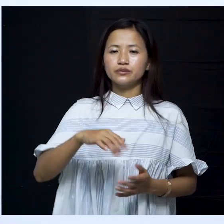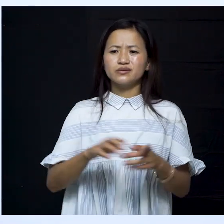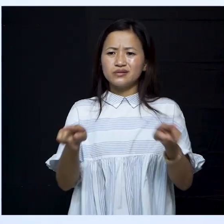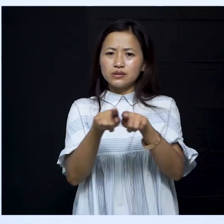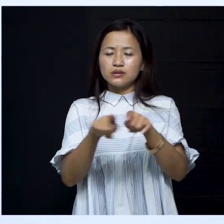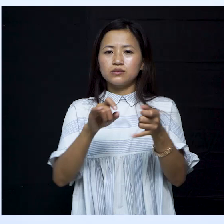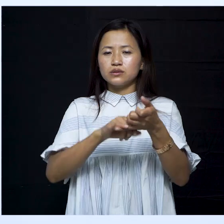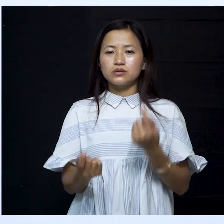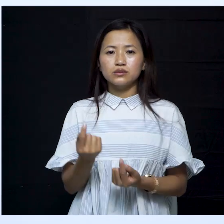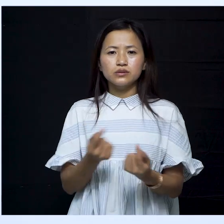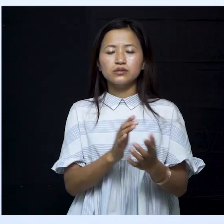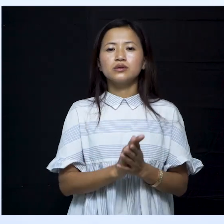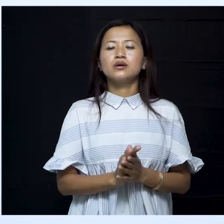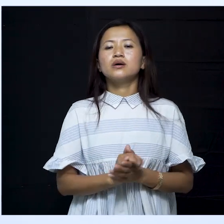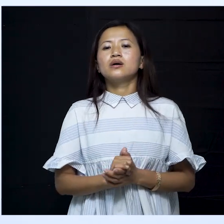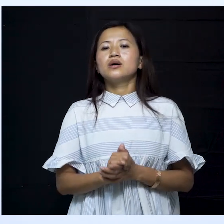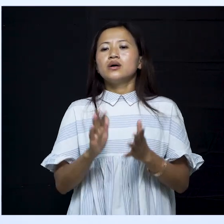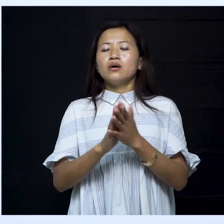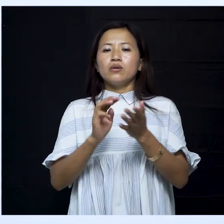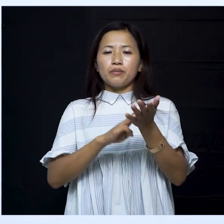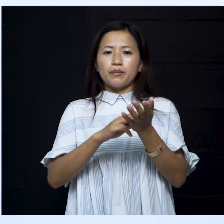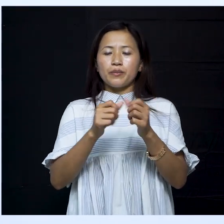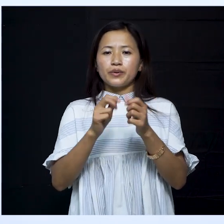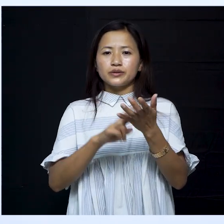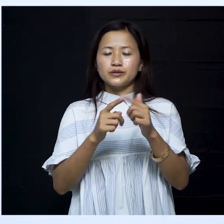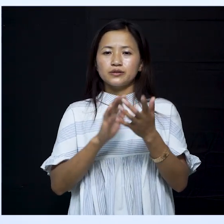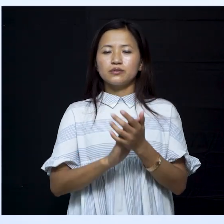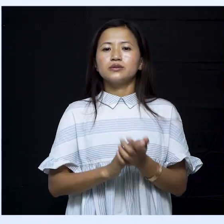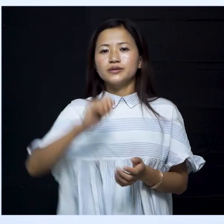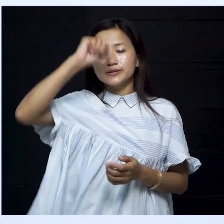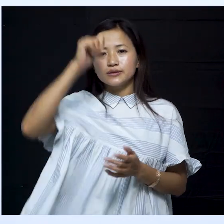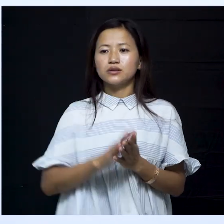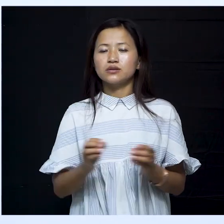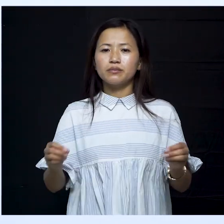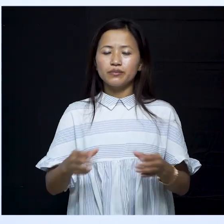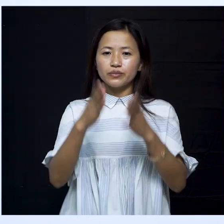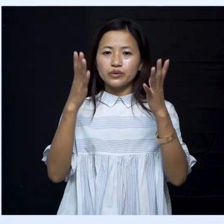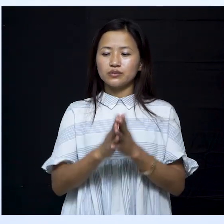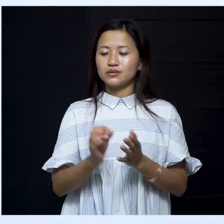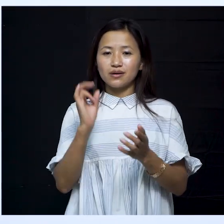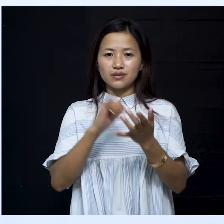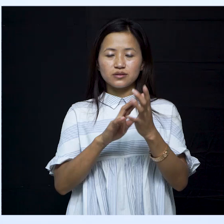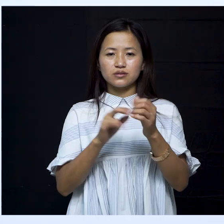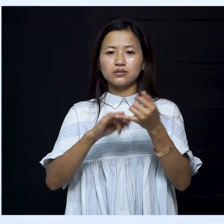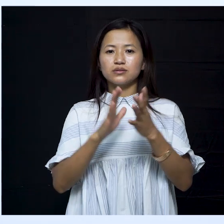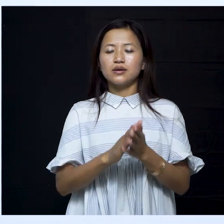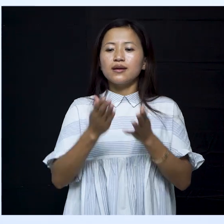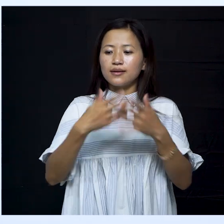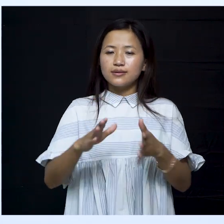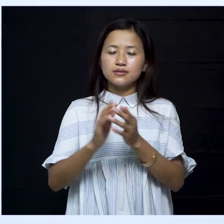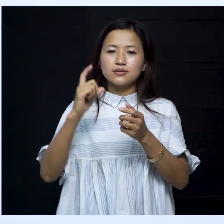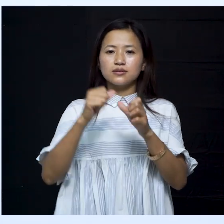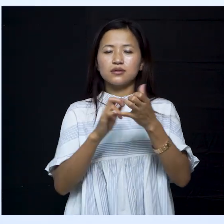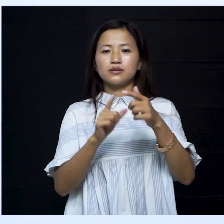it is to happen in Britain, or for that matter in India, our authorities are likely to plant a 20-line inscription on the landscape to say,